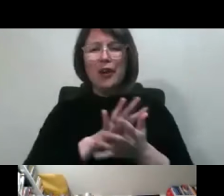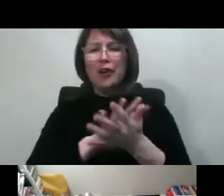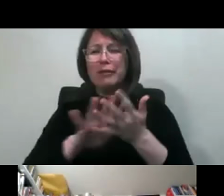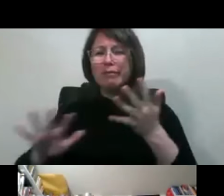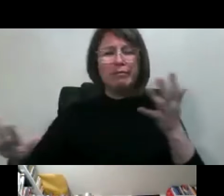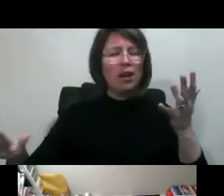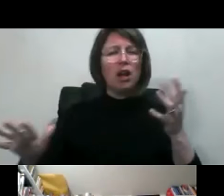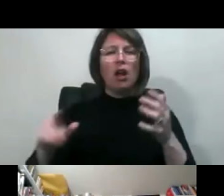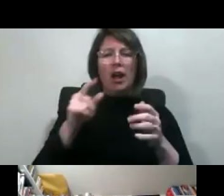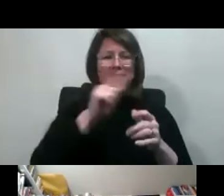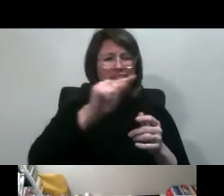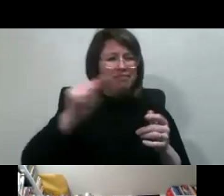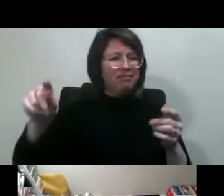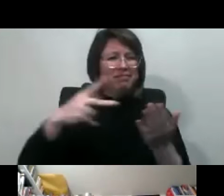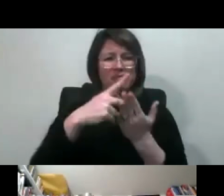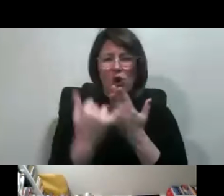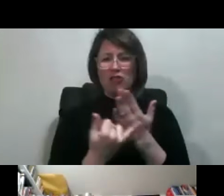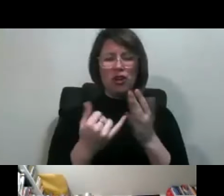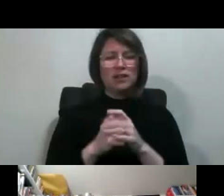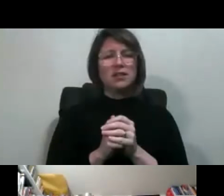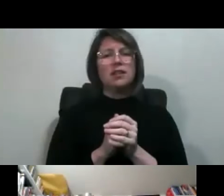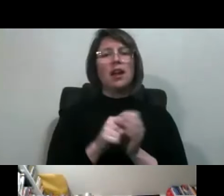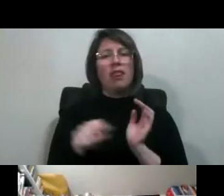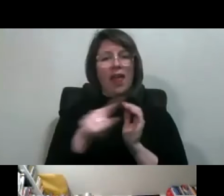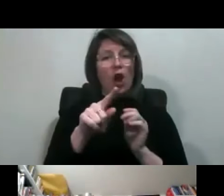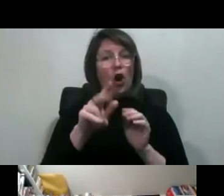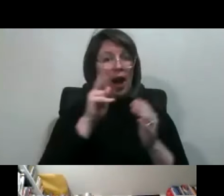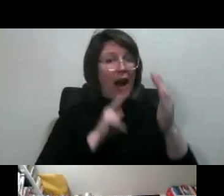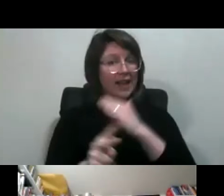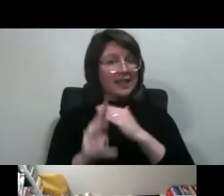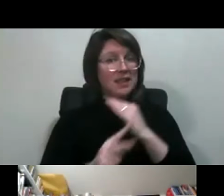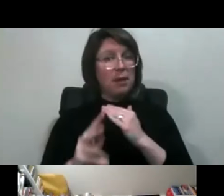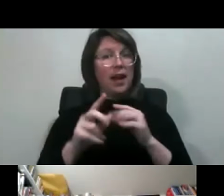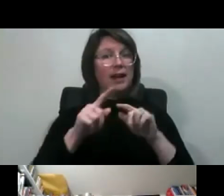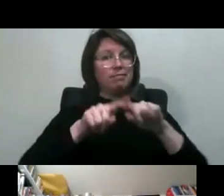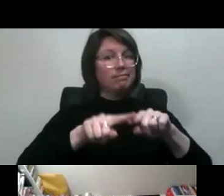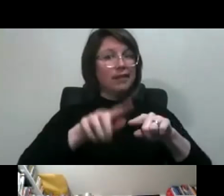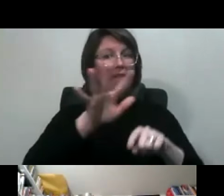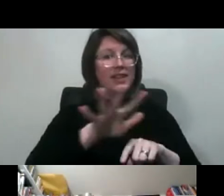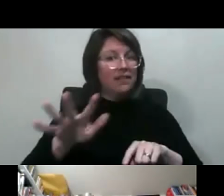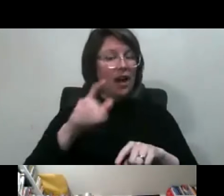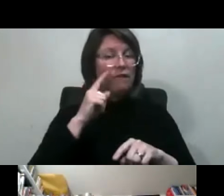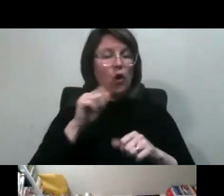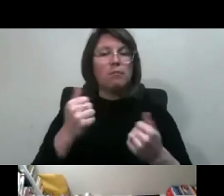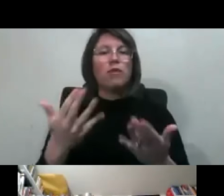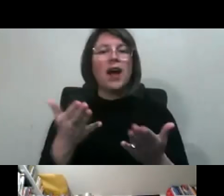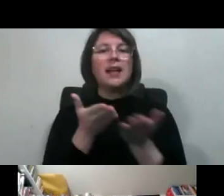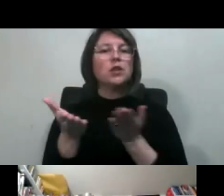and every single one of these projects is anticipating and relying on the 55 for providing